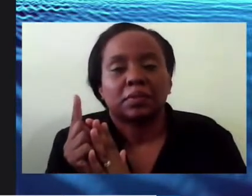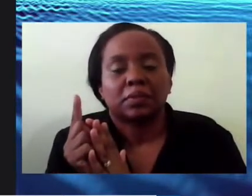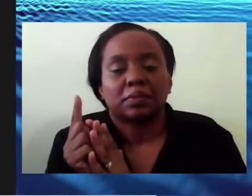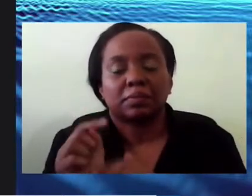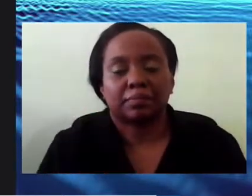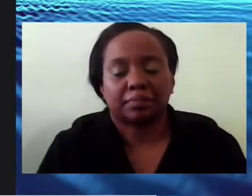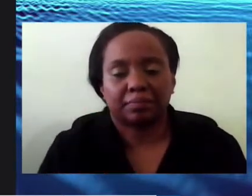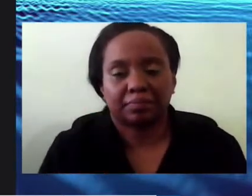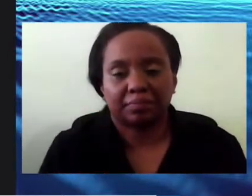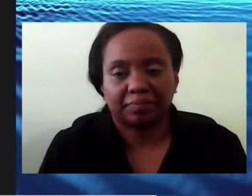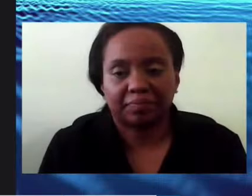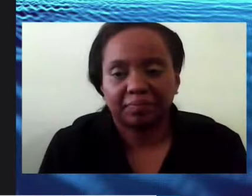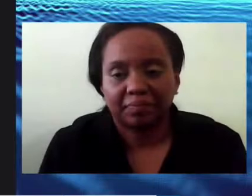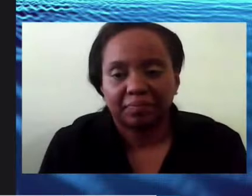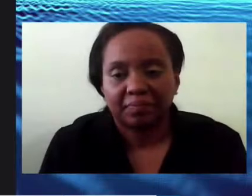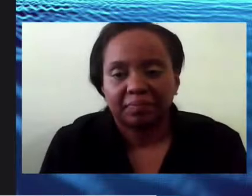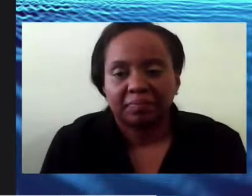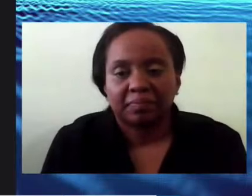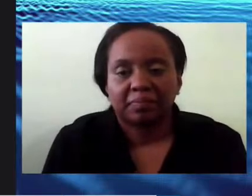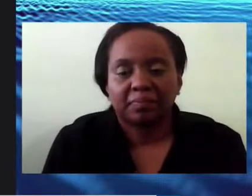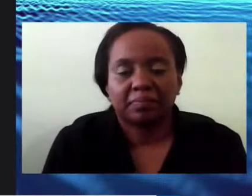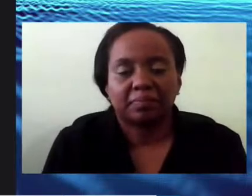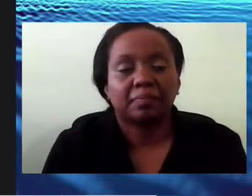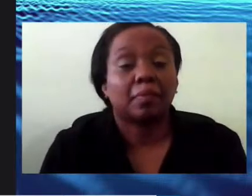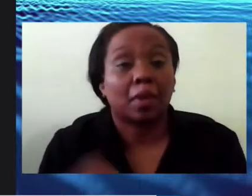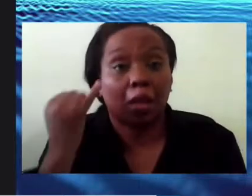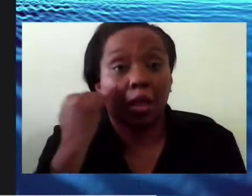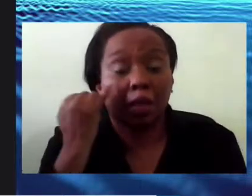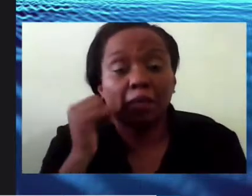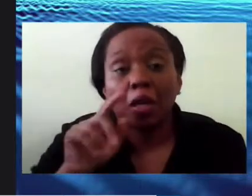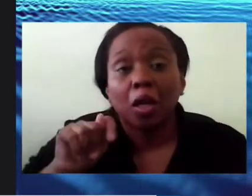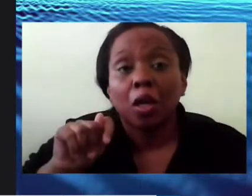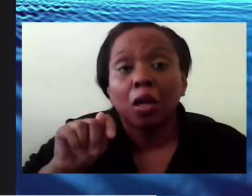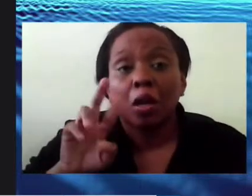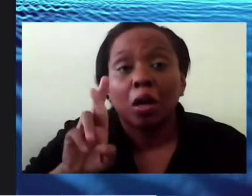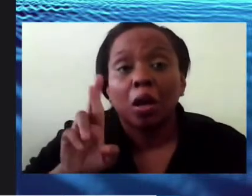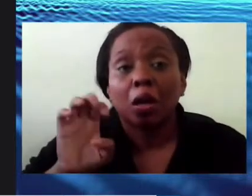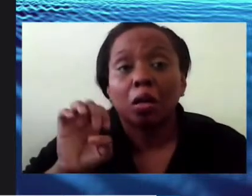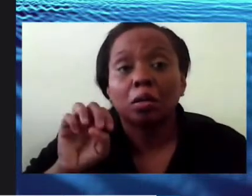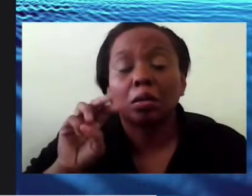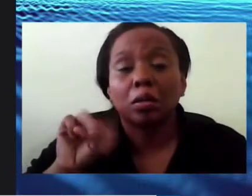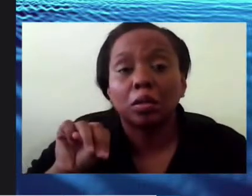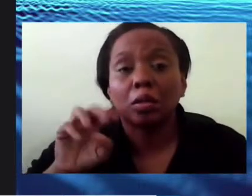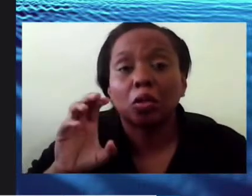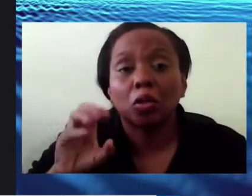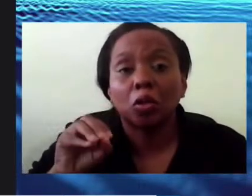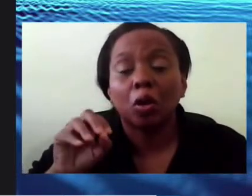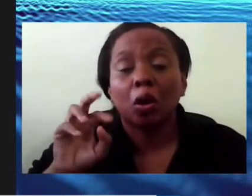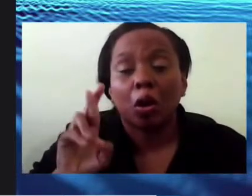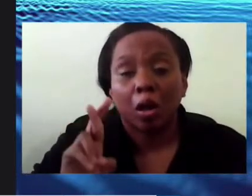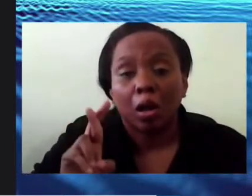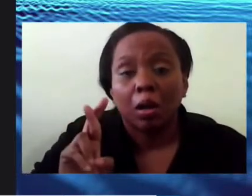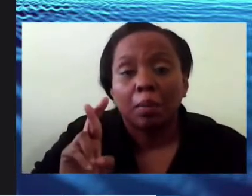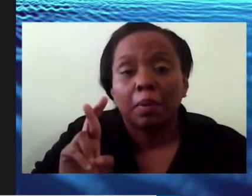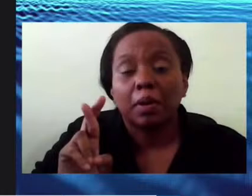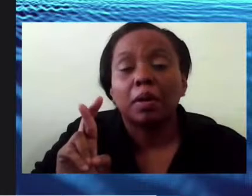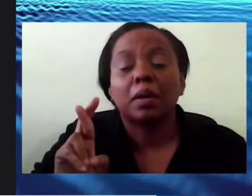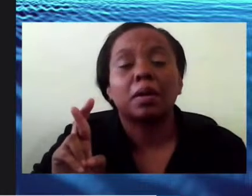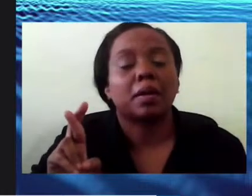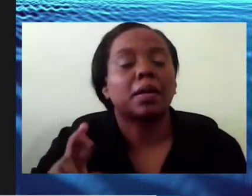of seismic signal that is associated with venting at the surface of the volcano. So this